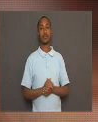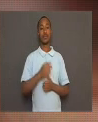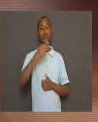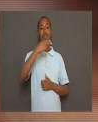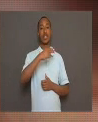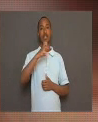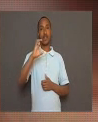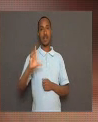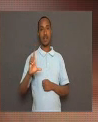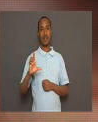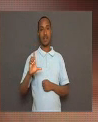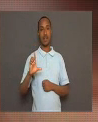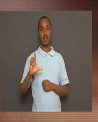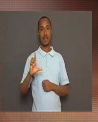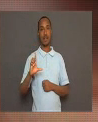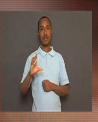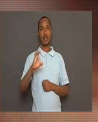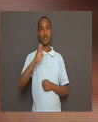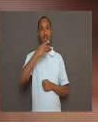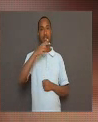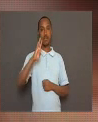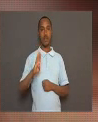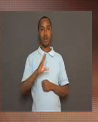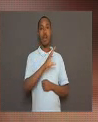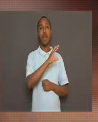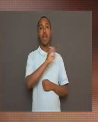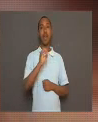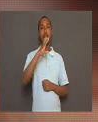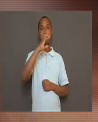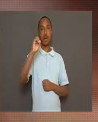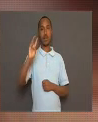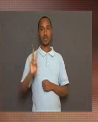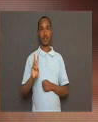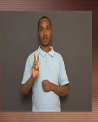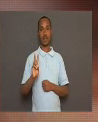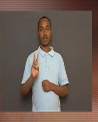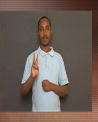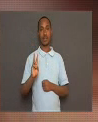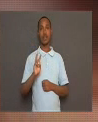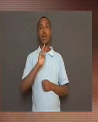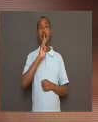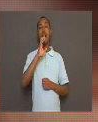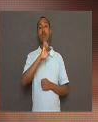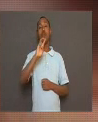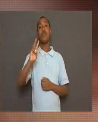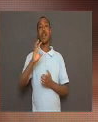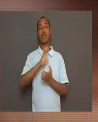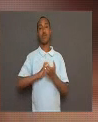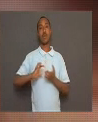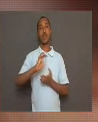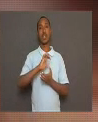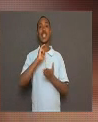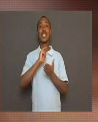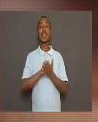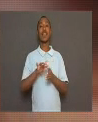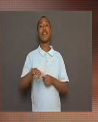Hydrogen chloride, methane, and carbon dioxide are covalent compounds